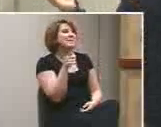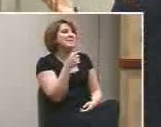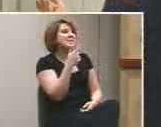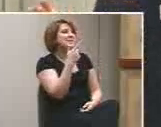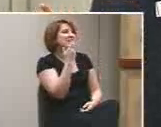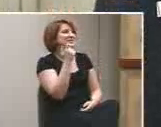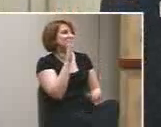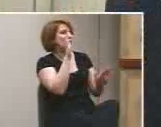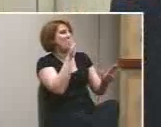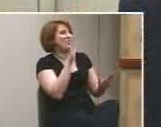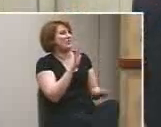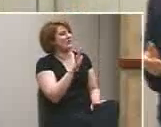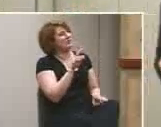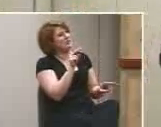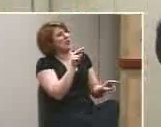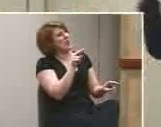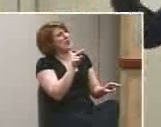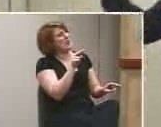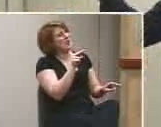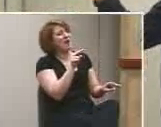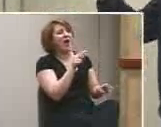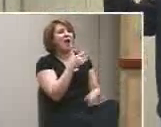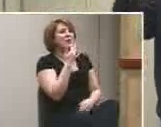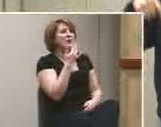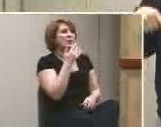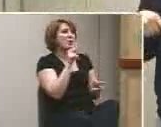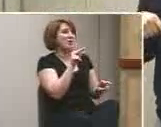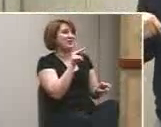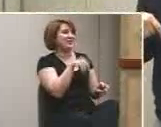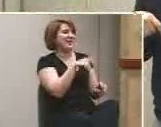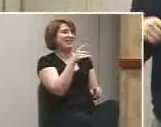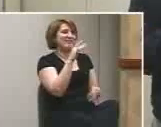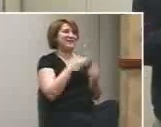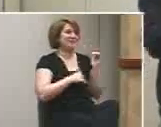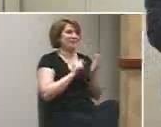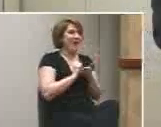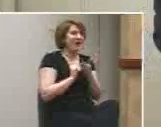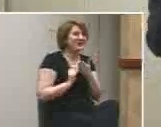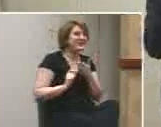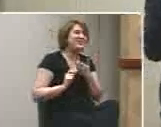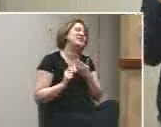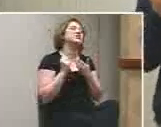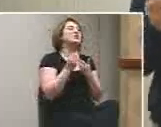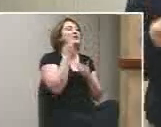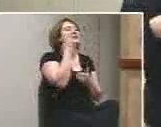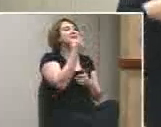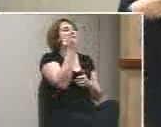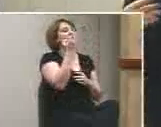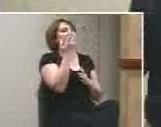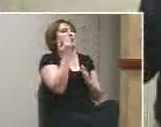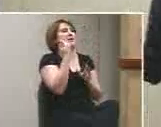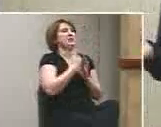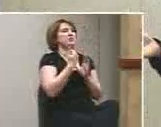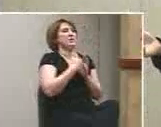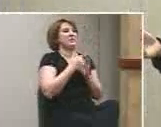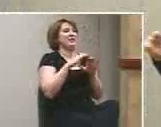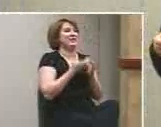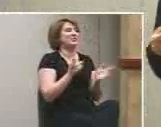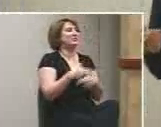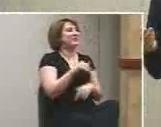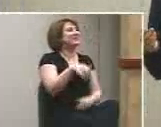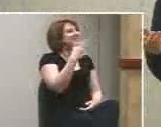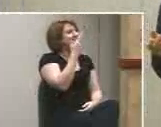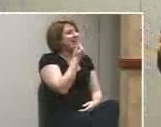Yeah, it's a great show. Hey, I'd rather watch this than do this writing. So when I see someone disrupt the classroom, it's funny.